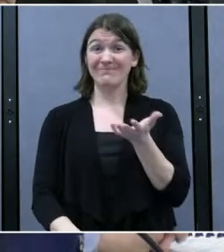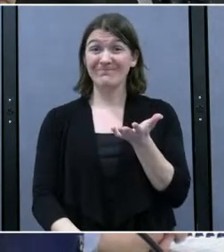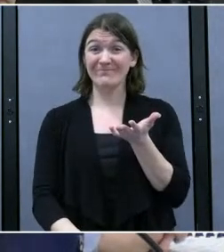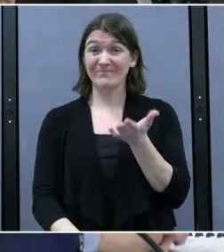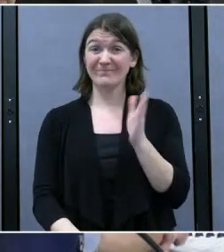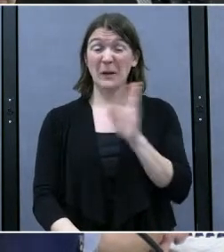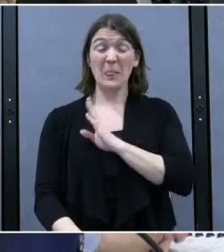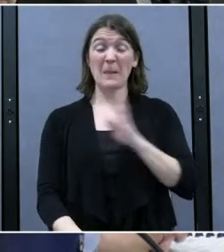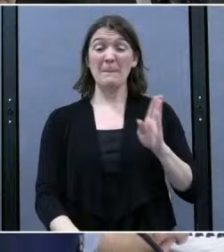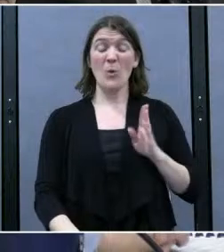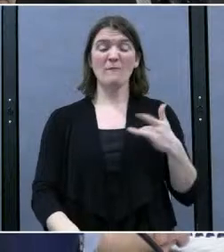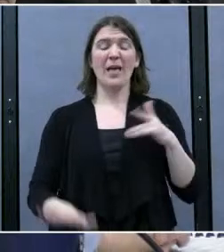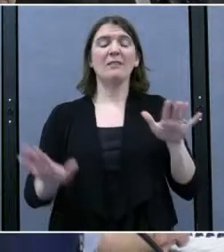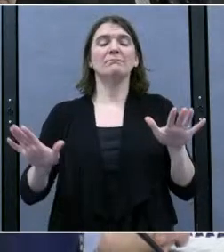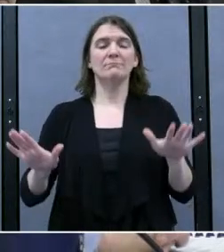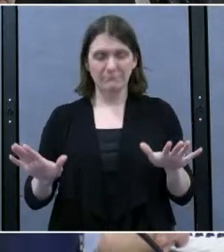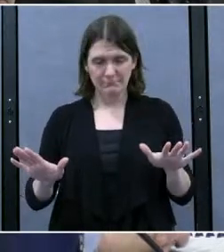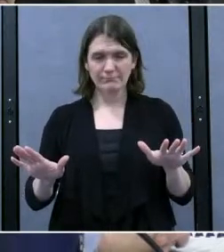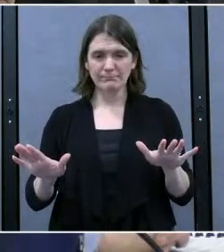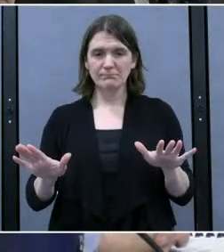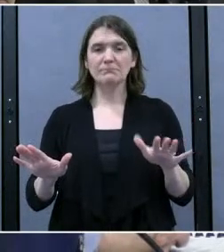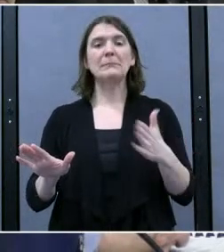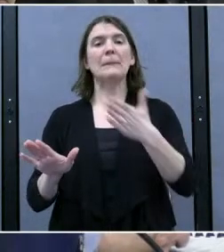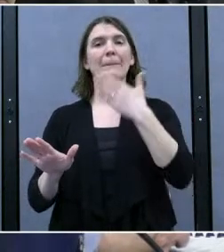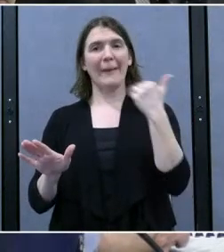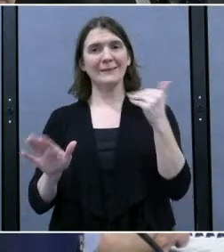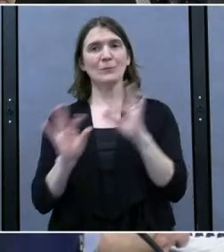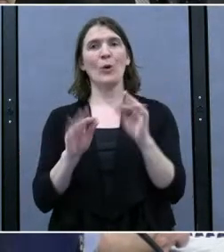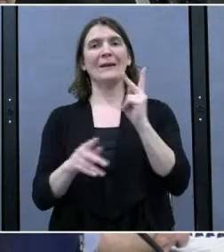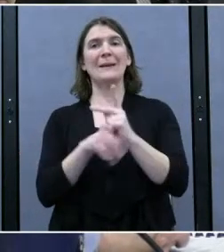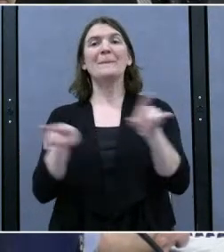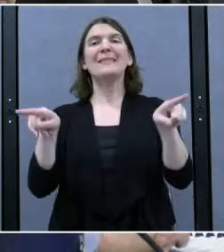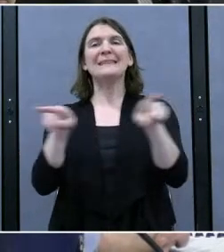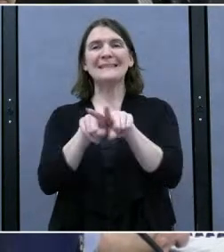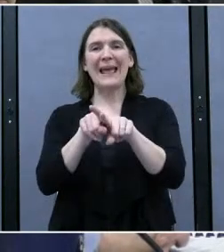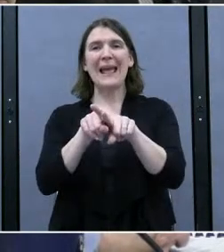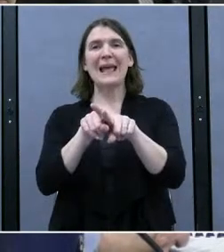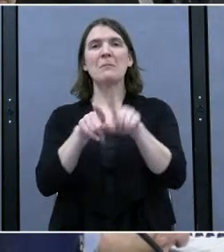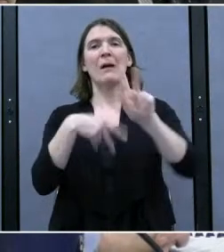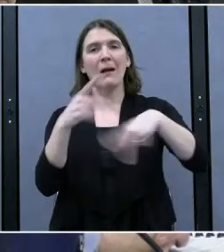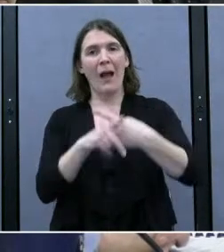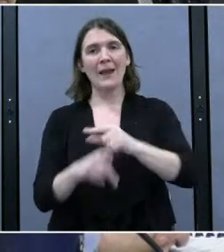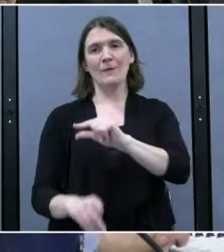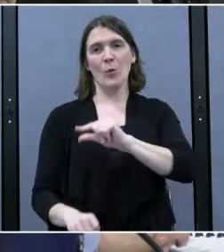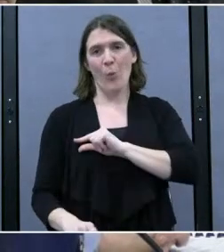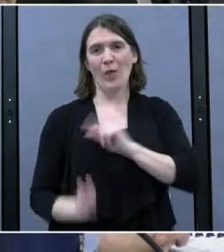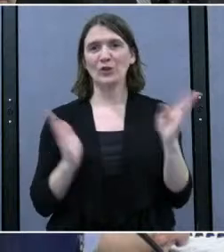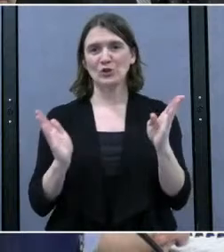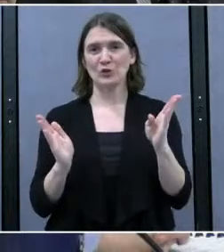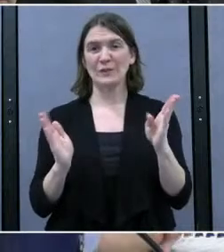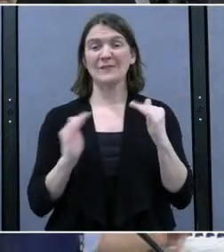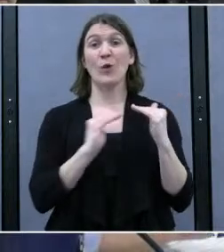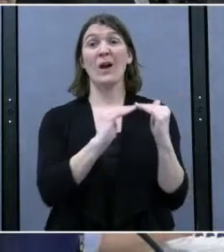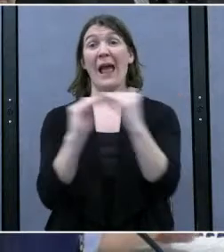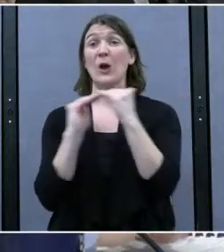And the board eventually landed in a place where we felt that the level of service was the most important thing, particularly with regards to equity.